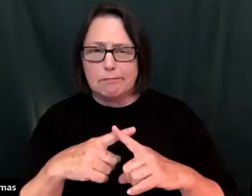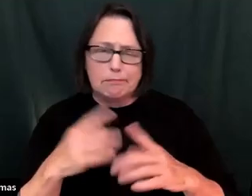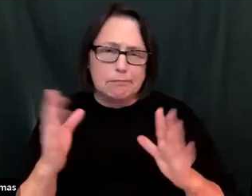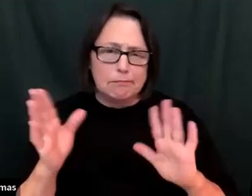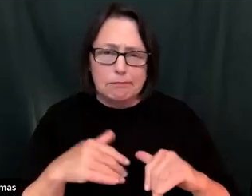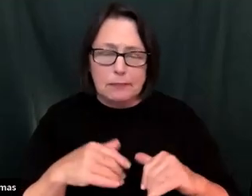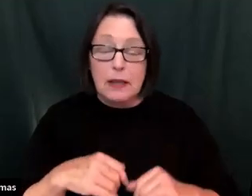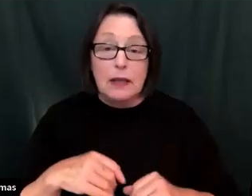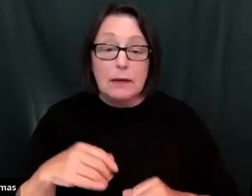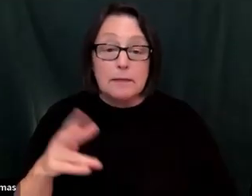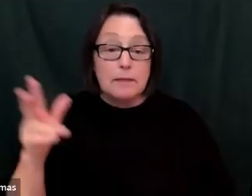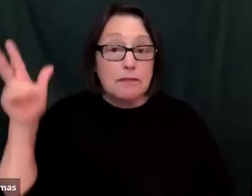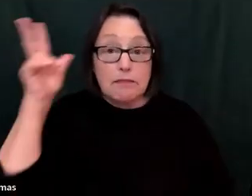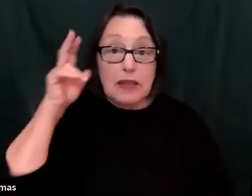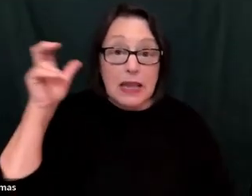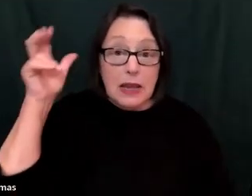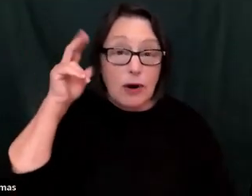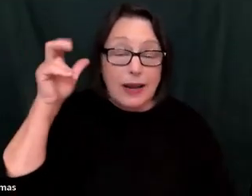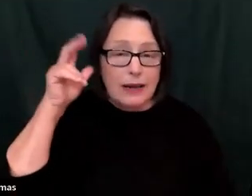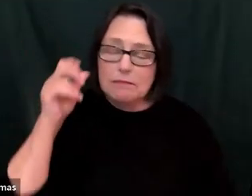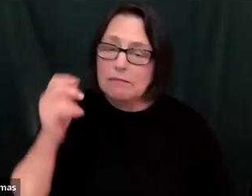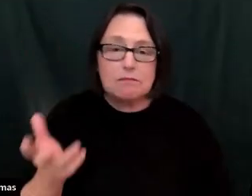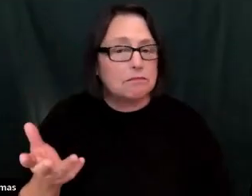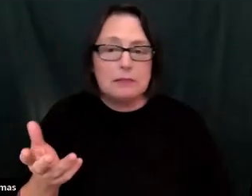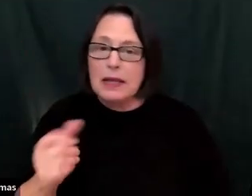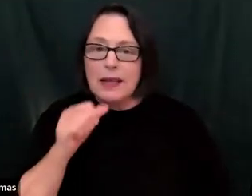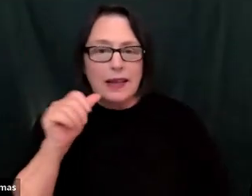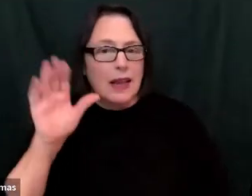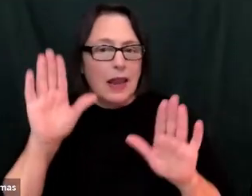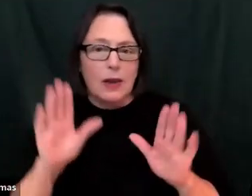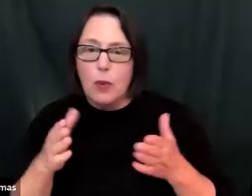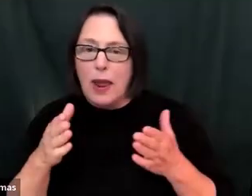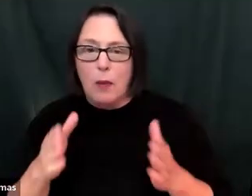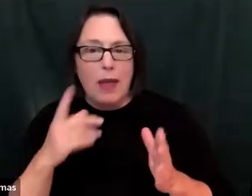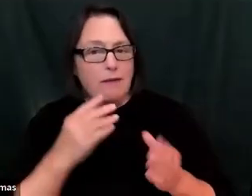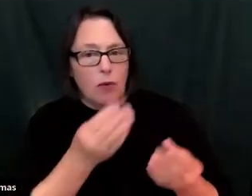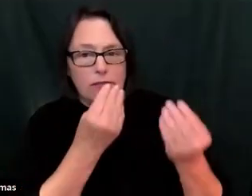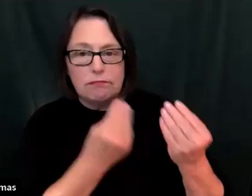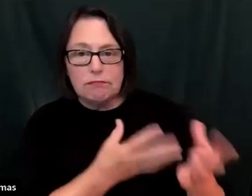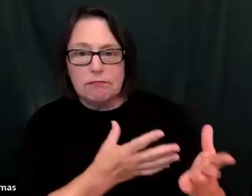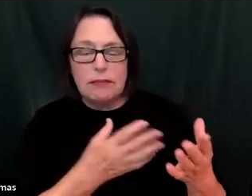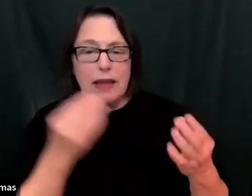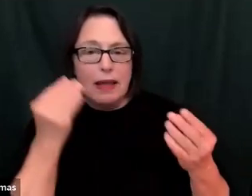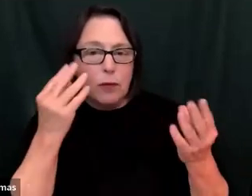Hearing is not a good way to present information to Dylan.